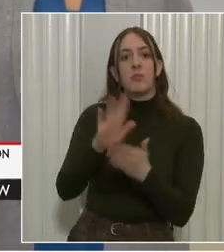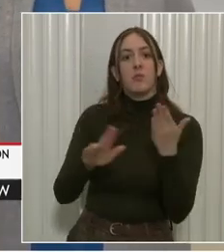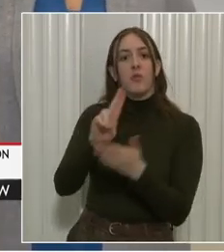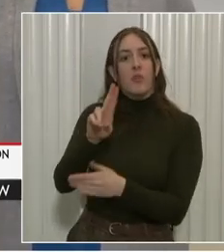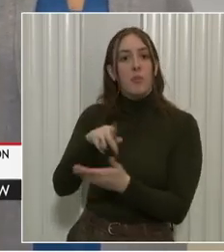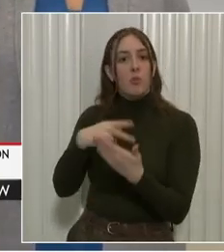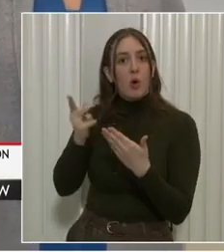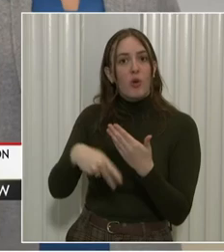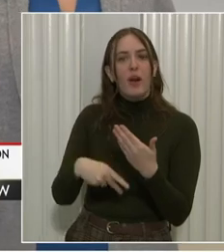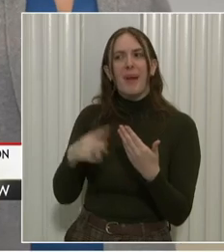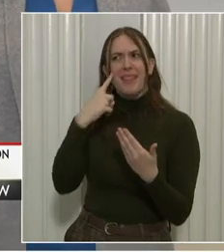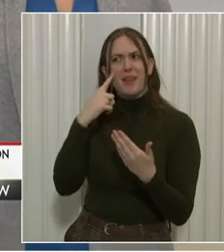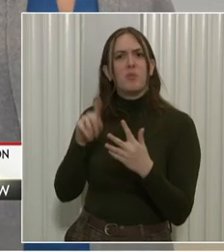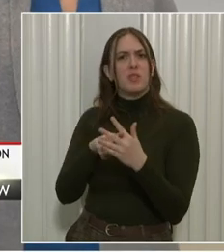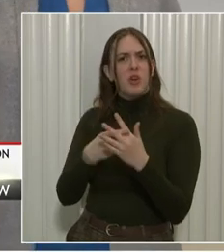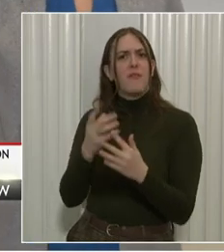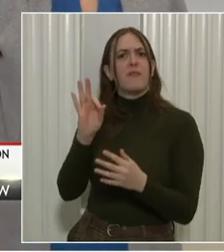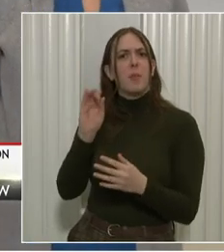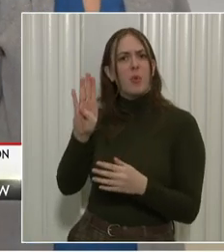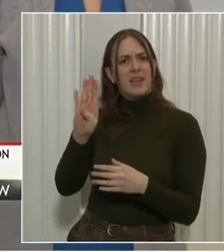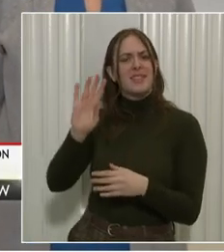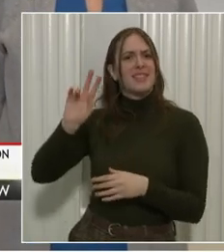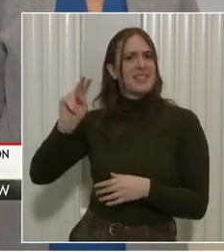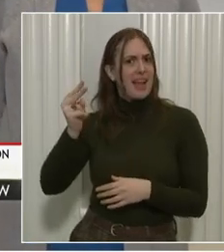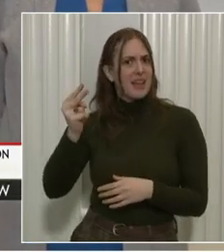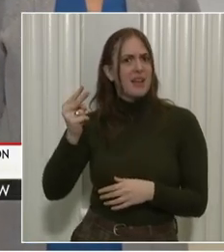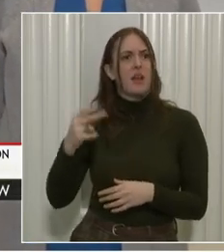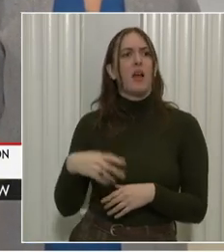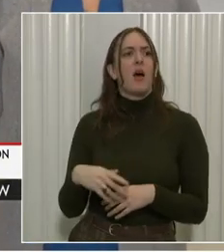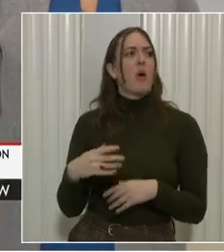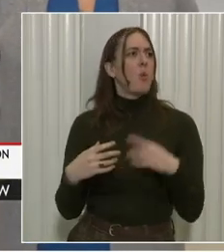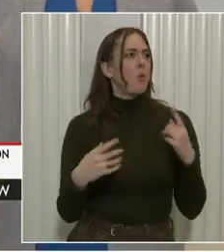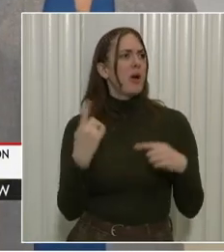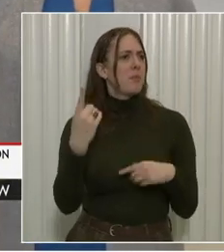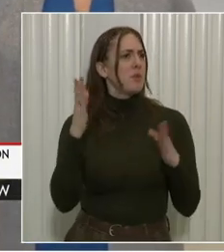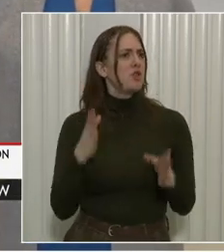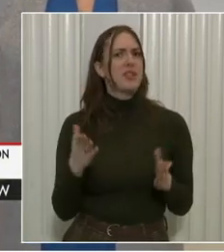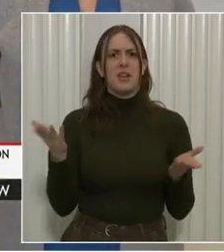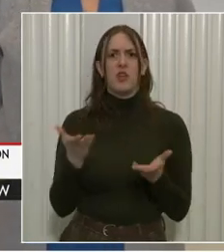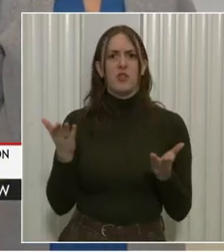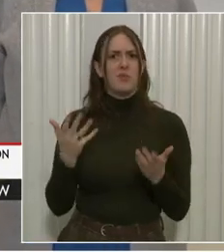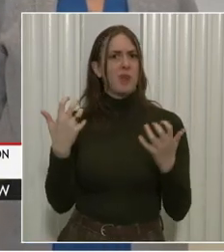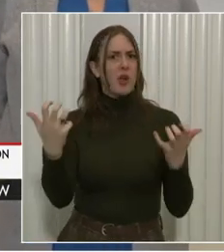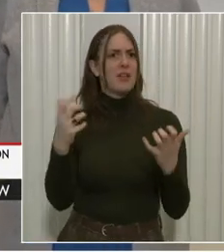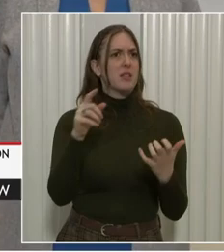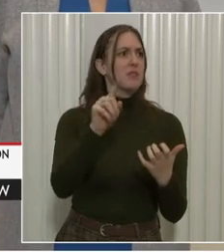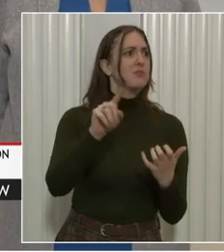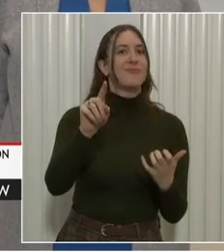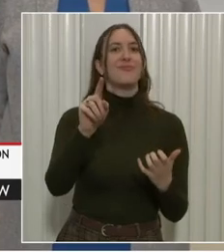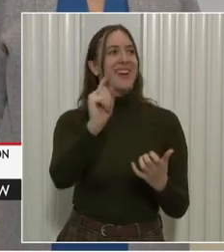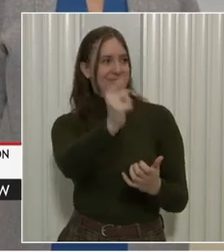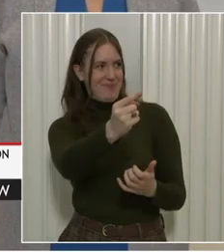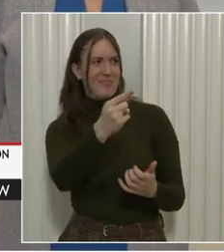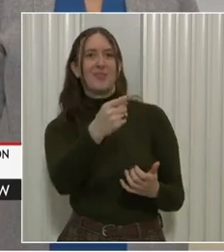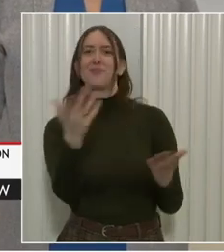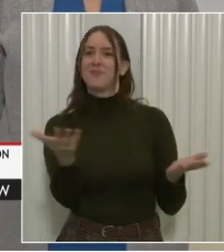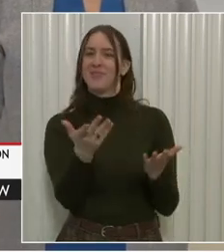on February 2nd. I think one of them is here in the audience. Is that right, Mr. Baltimore? There you go.